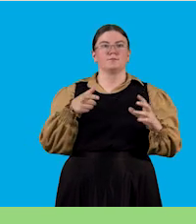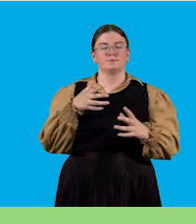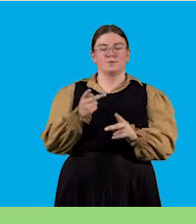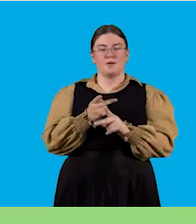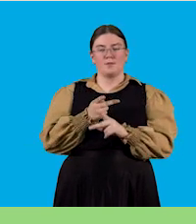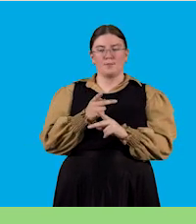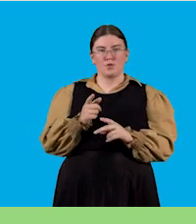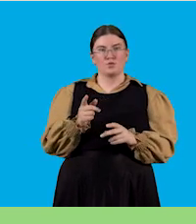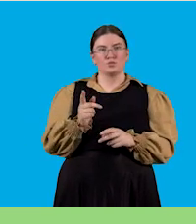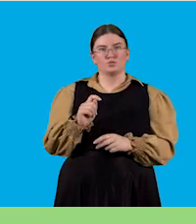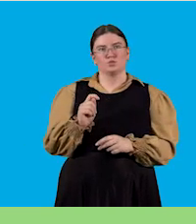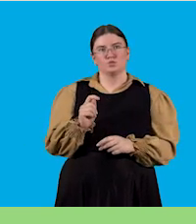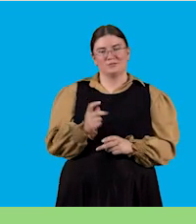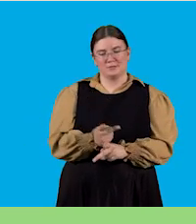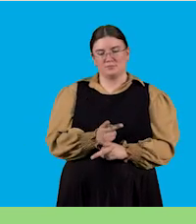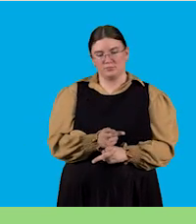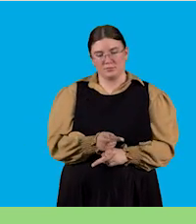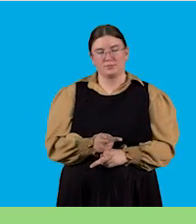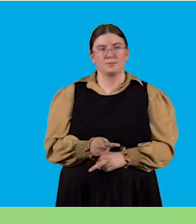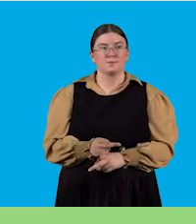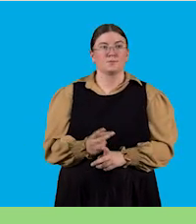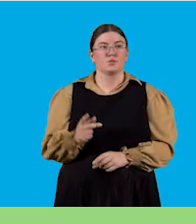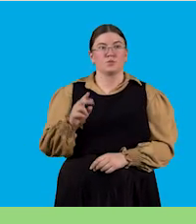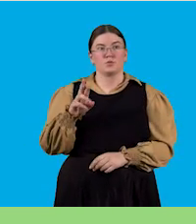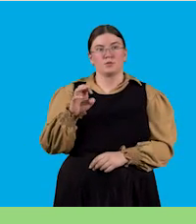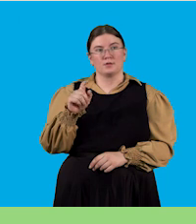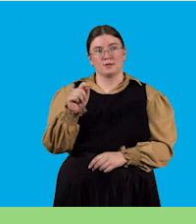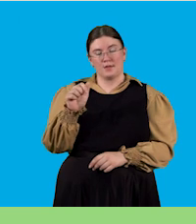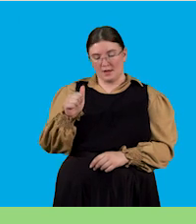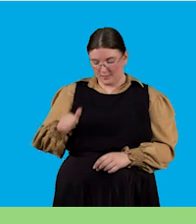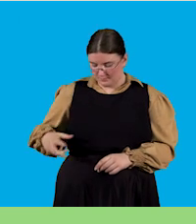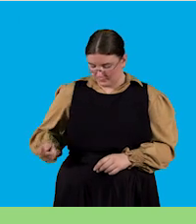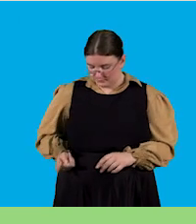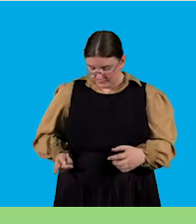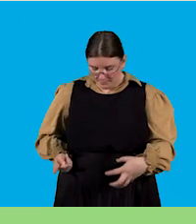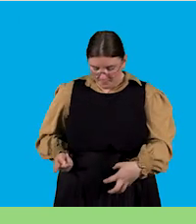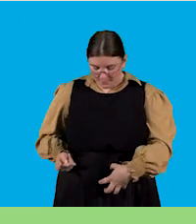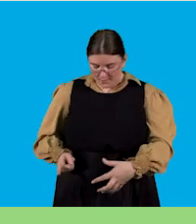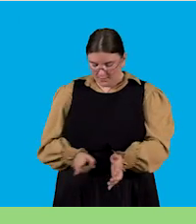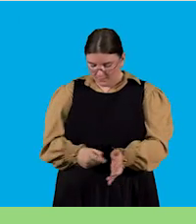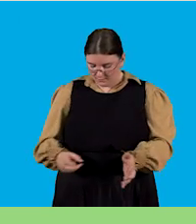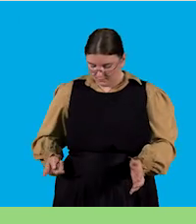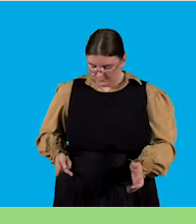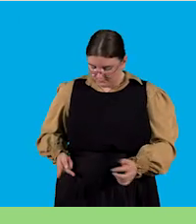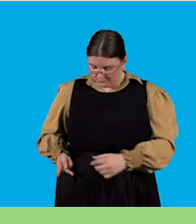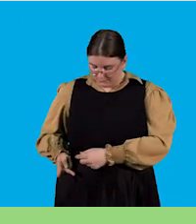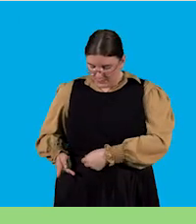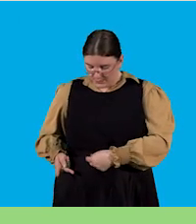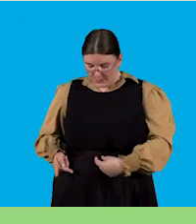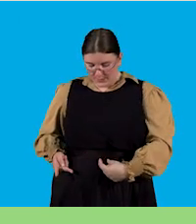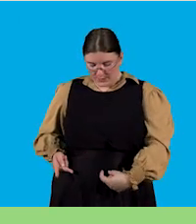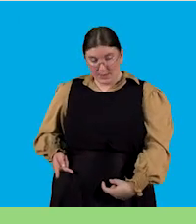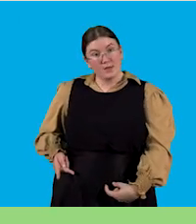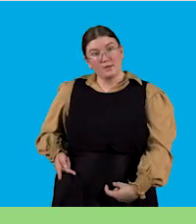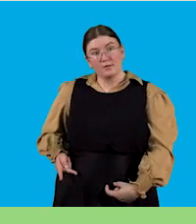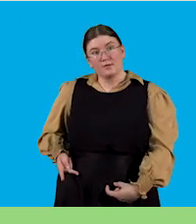The ureter is a duct that joins the kidney and bladder, allowing urine to pass from the